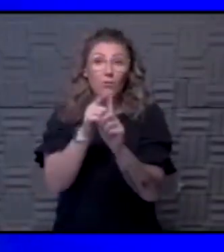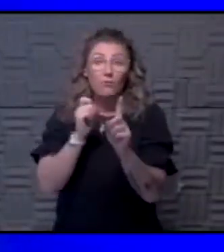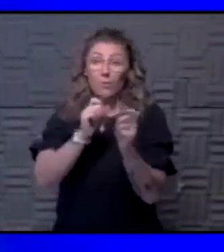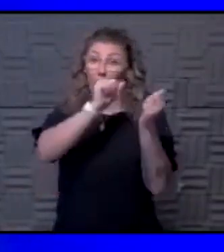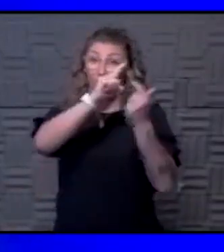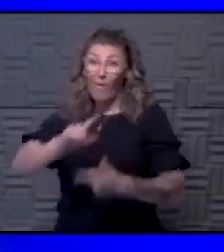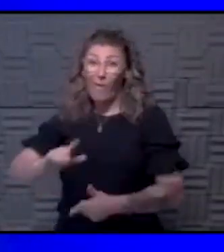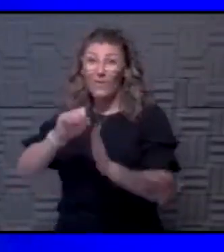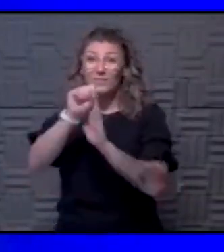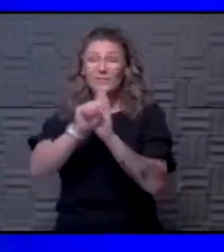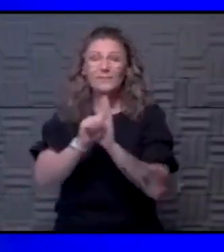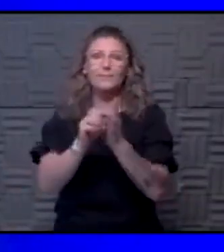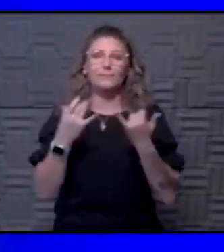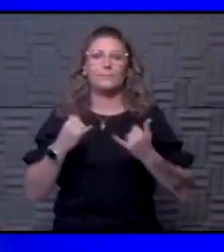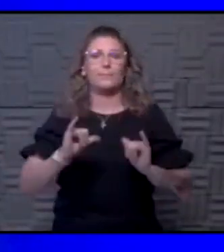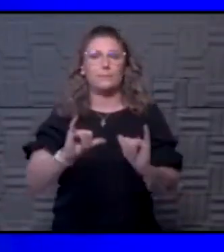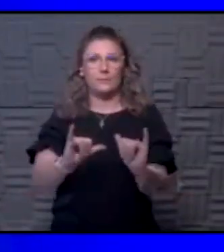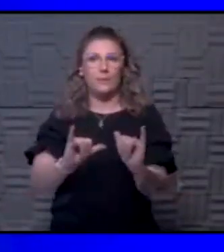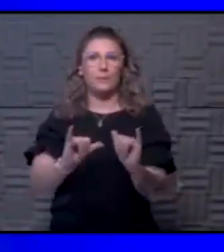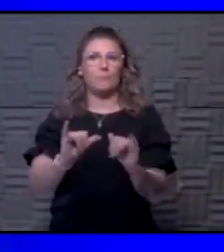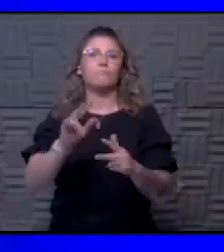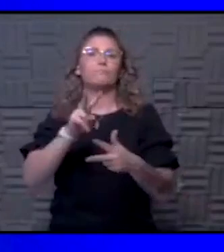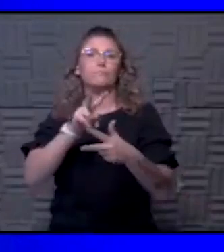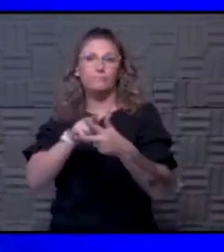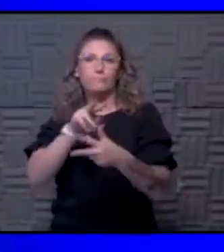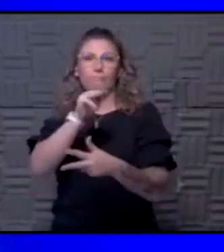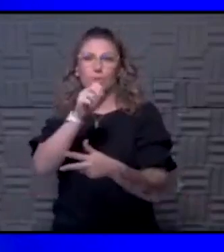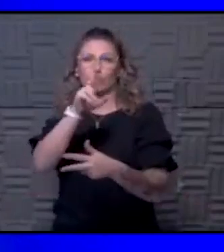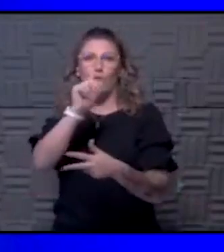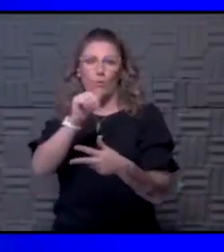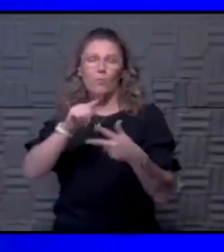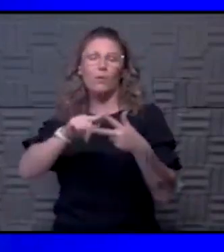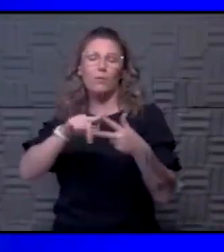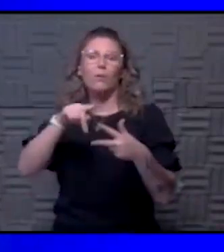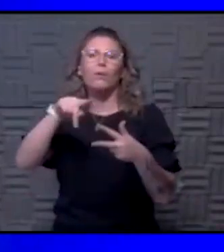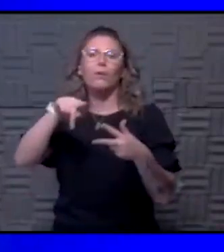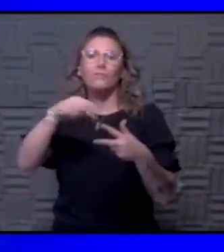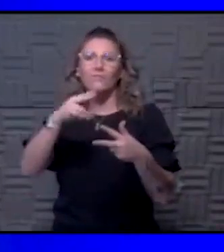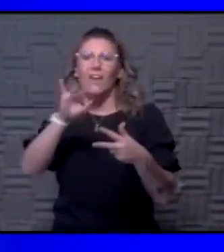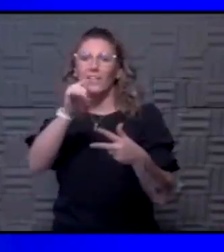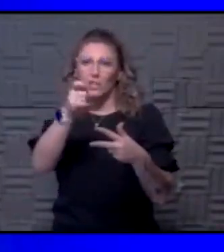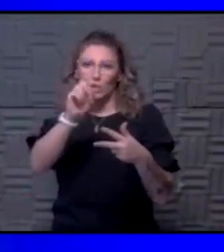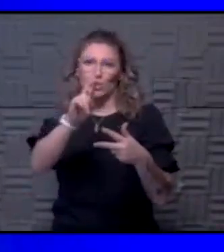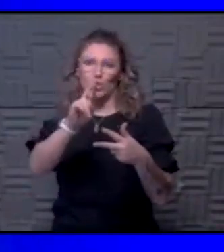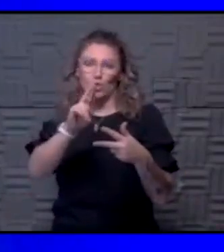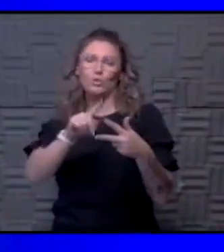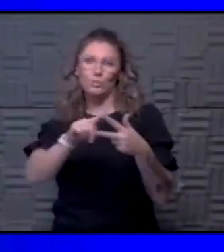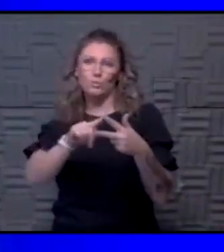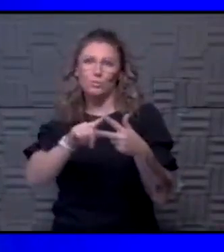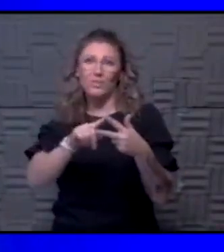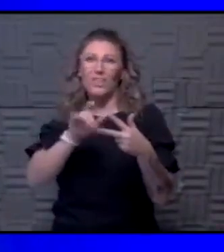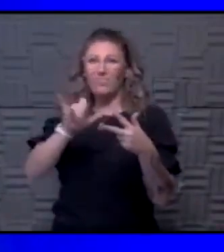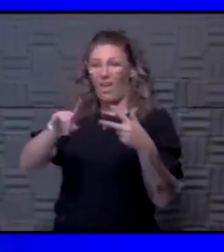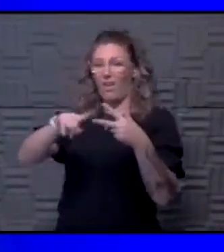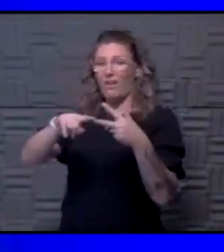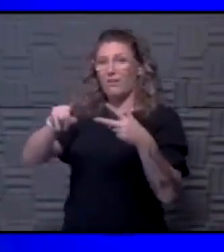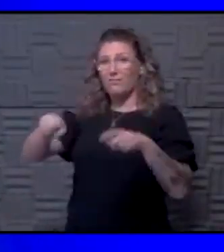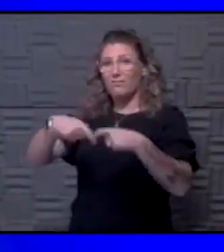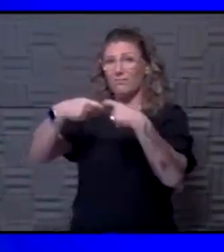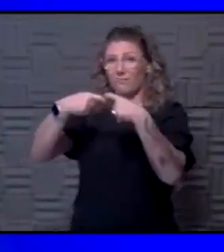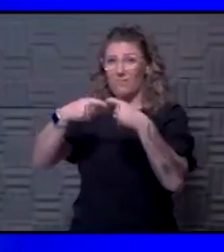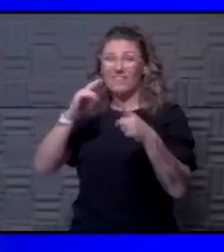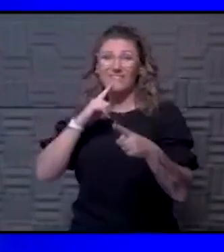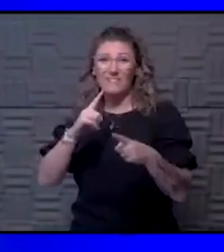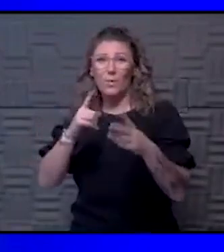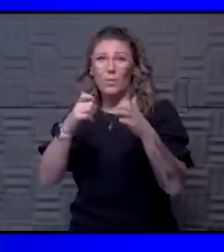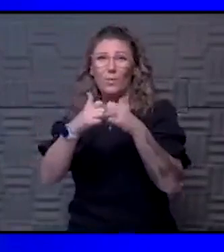states actually are still Moderna and Pfizer. So while this pause does certainly impact vaccine rollout in terms of just